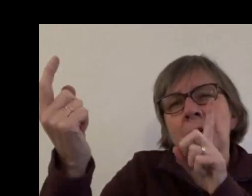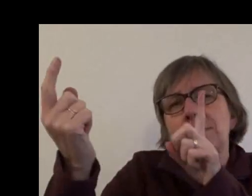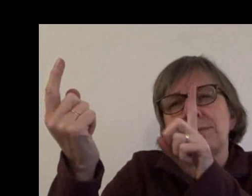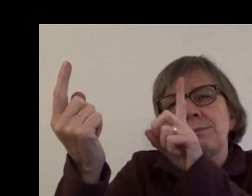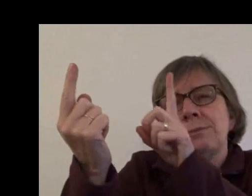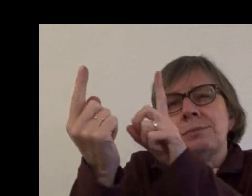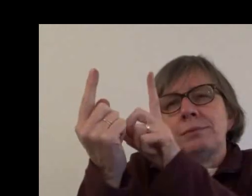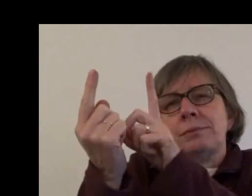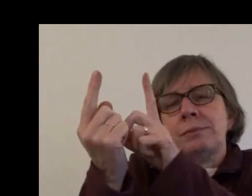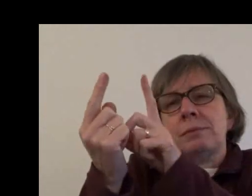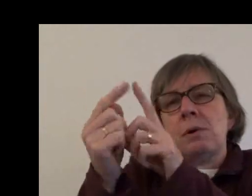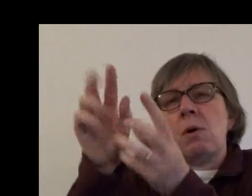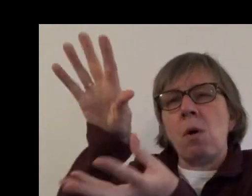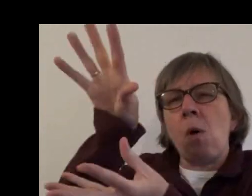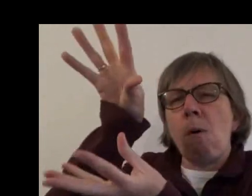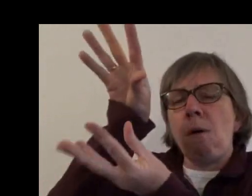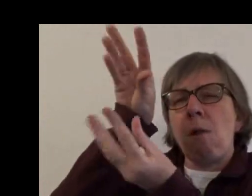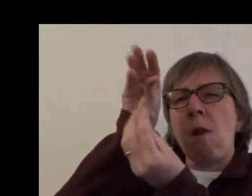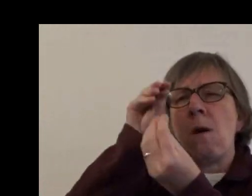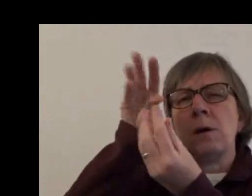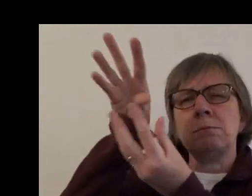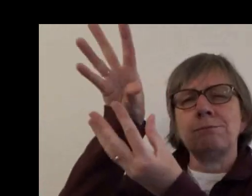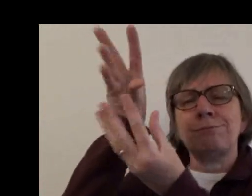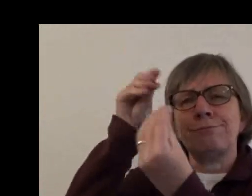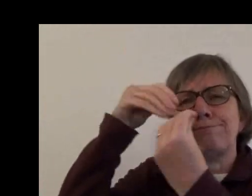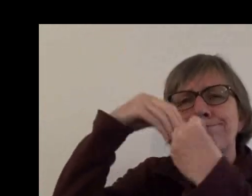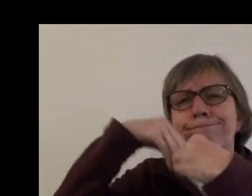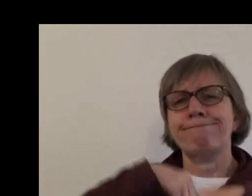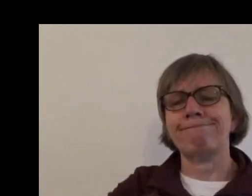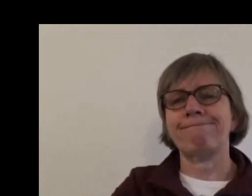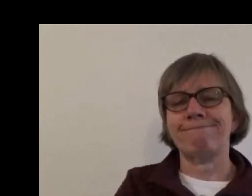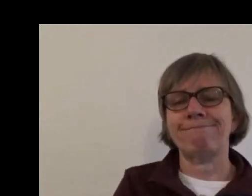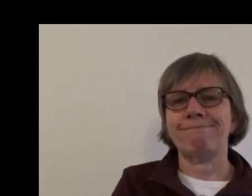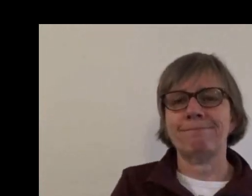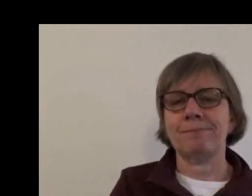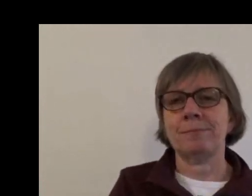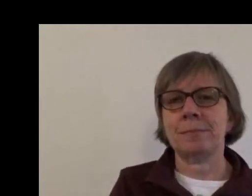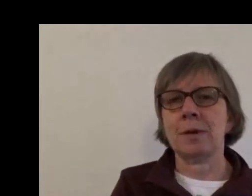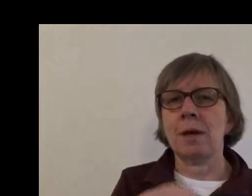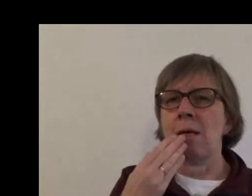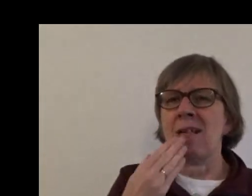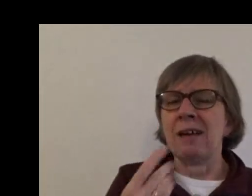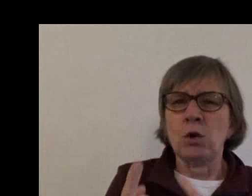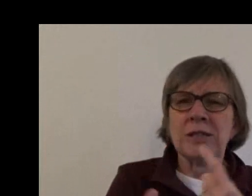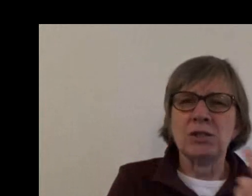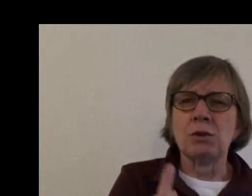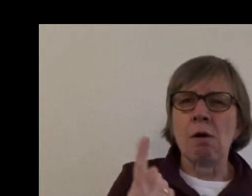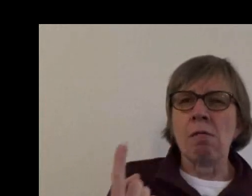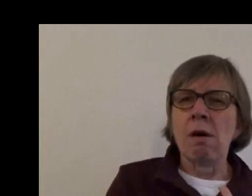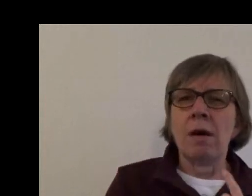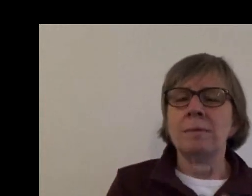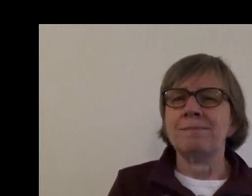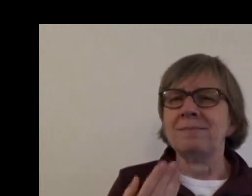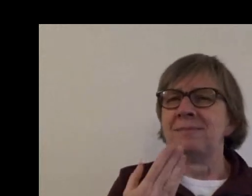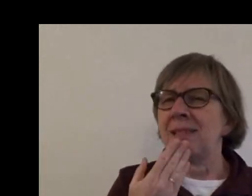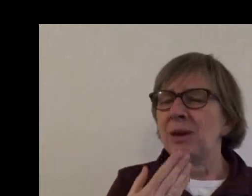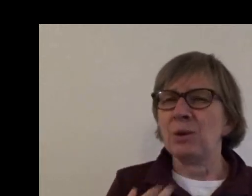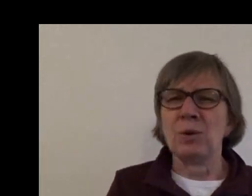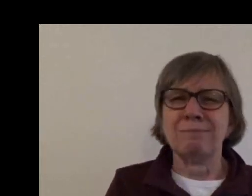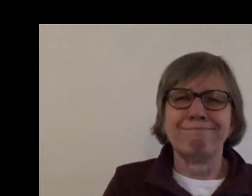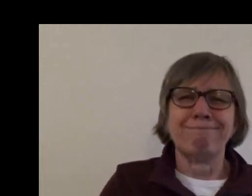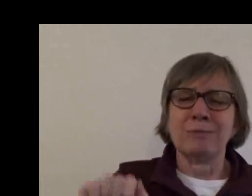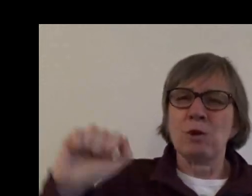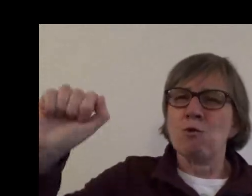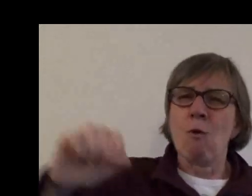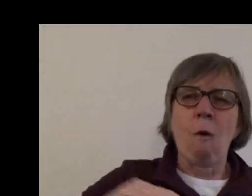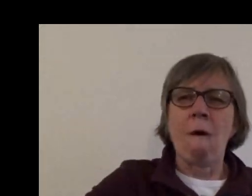draw closer to you and we'll really learn more about you in our time together. We thank you for one another. We thank you that we are your